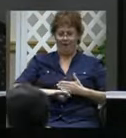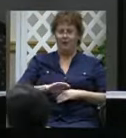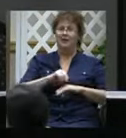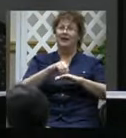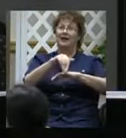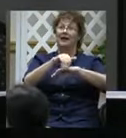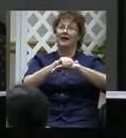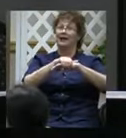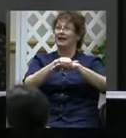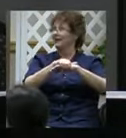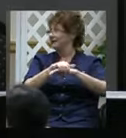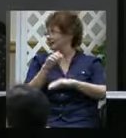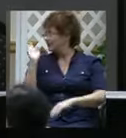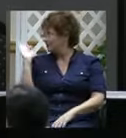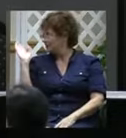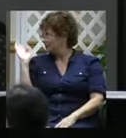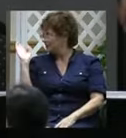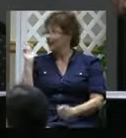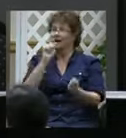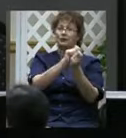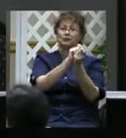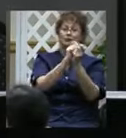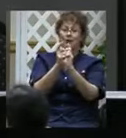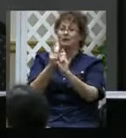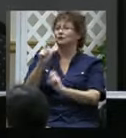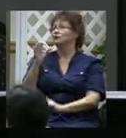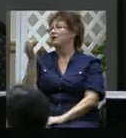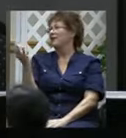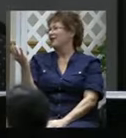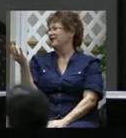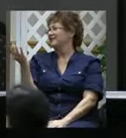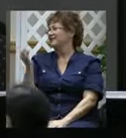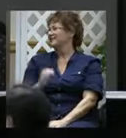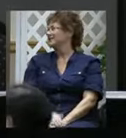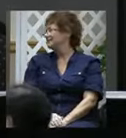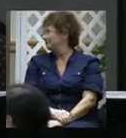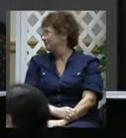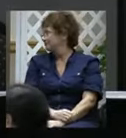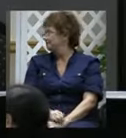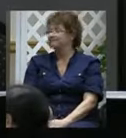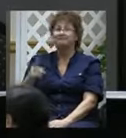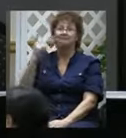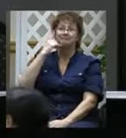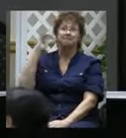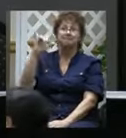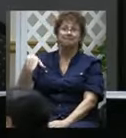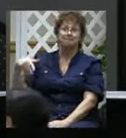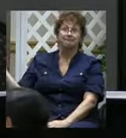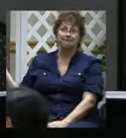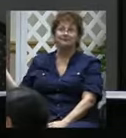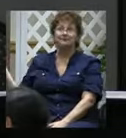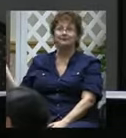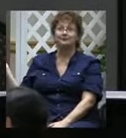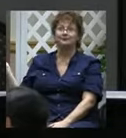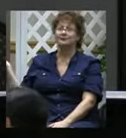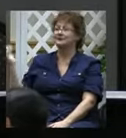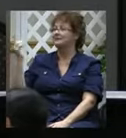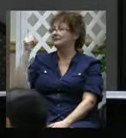English that I translated into French. So this is the standard state of